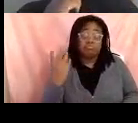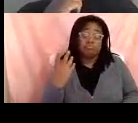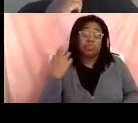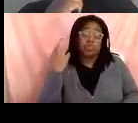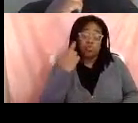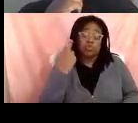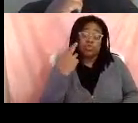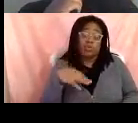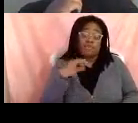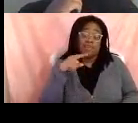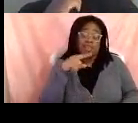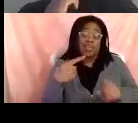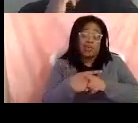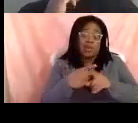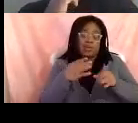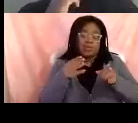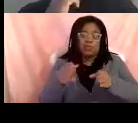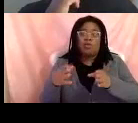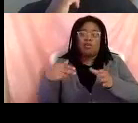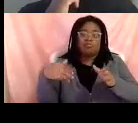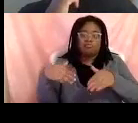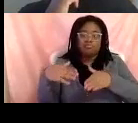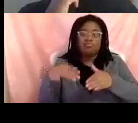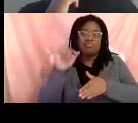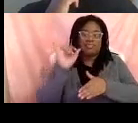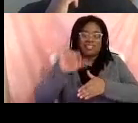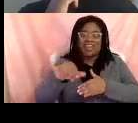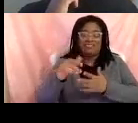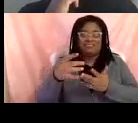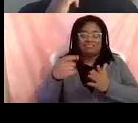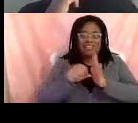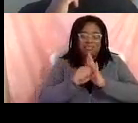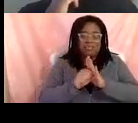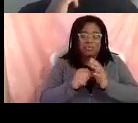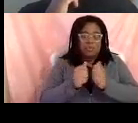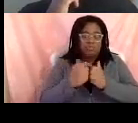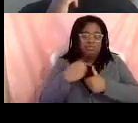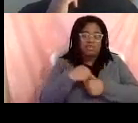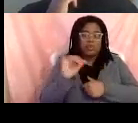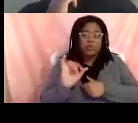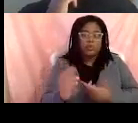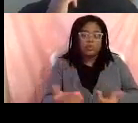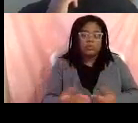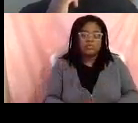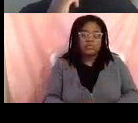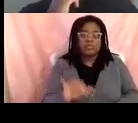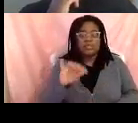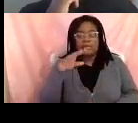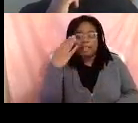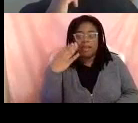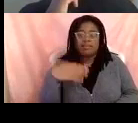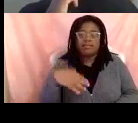this crosswalk throughout. So Mhm, that's like the underlying narrative within, mhm, as we say, Black and